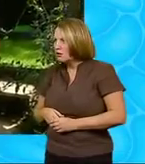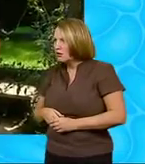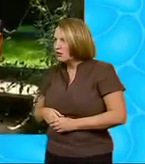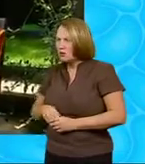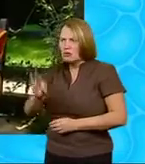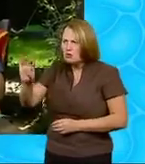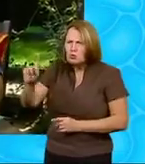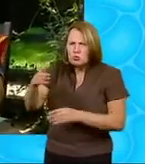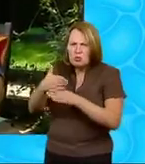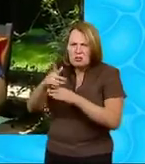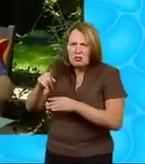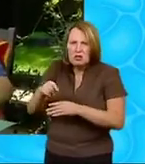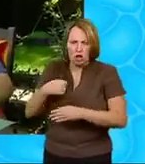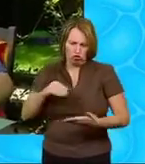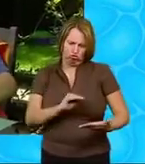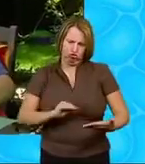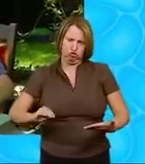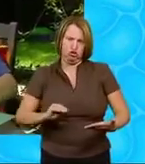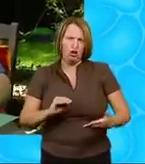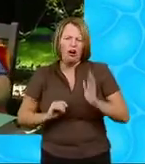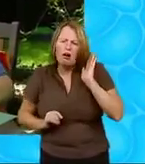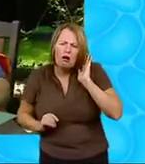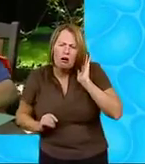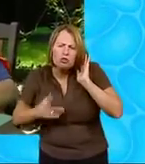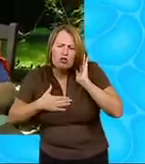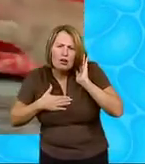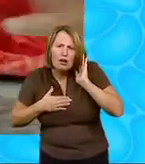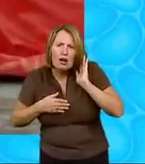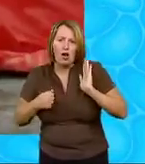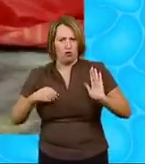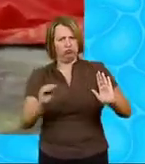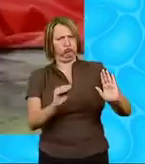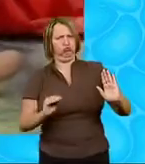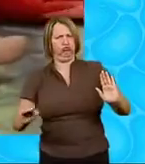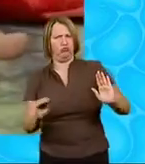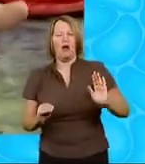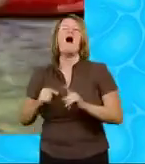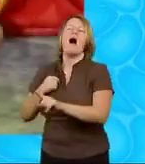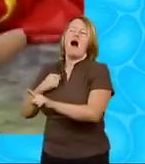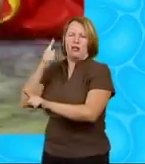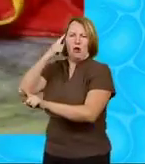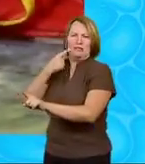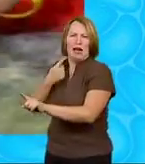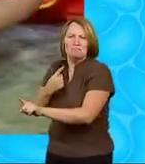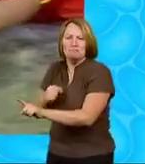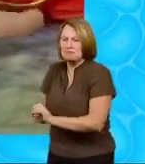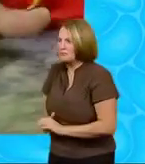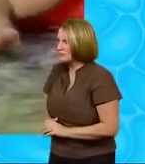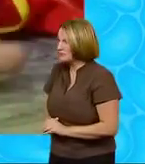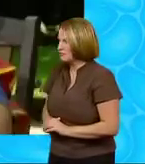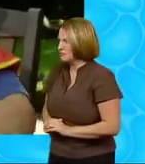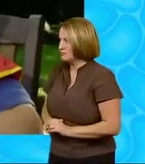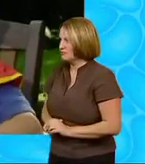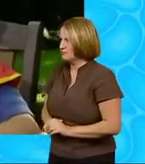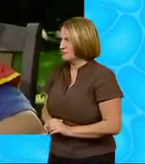And what are you doing, Sam? I'm smudging it. Pardon? I'm smudging it. I thought that's what you said.